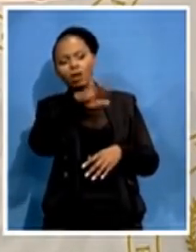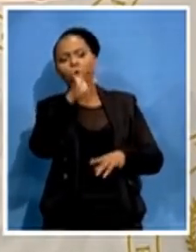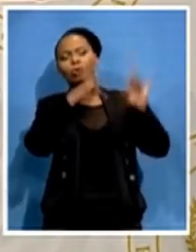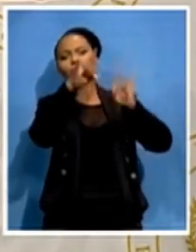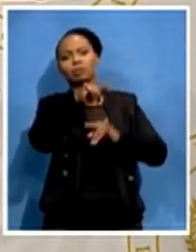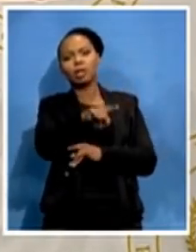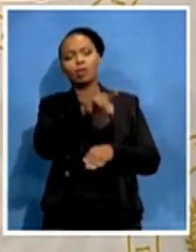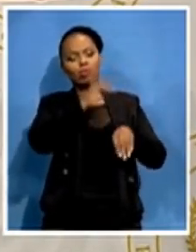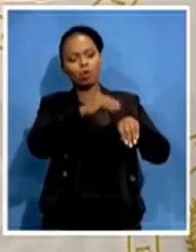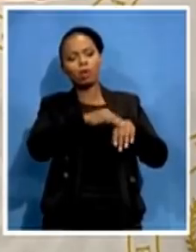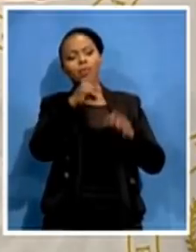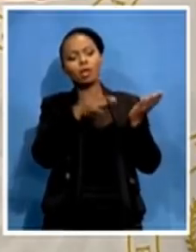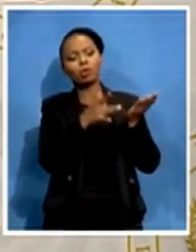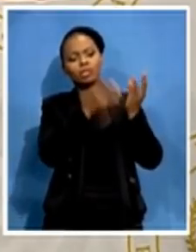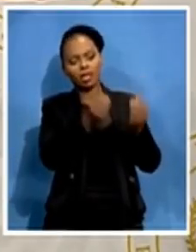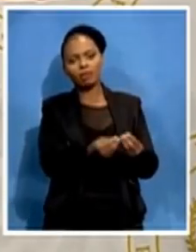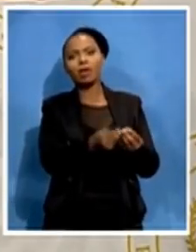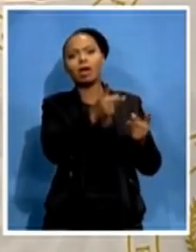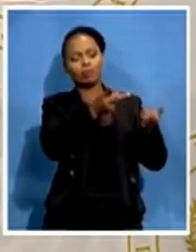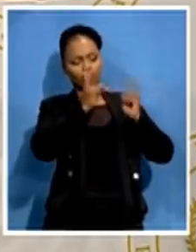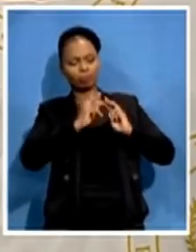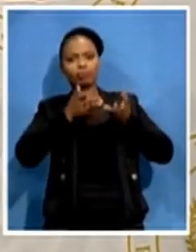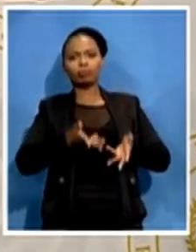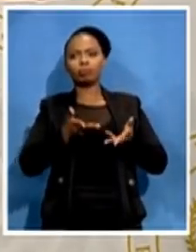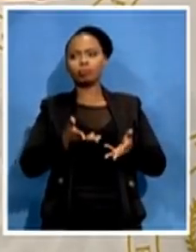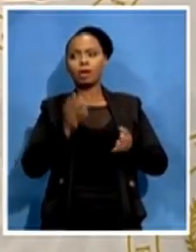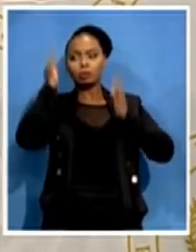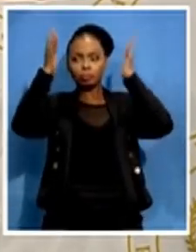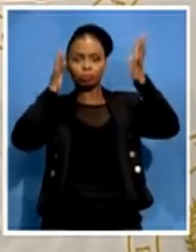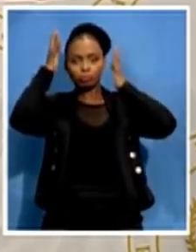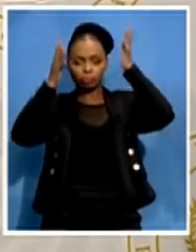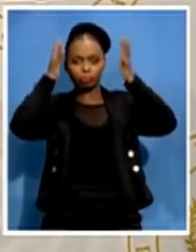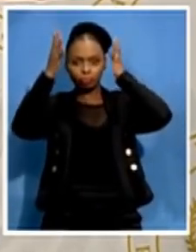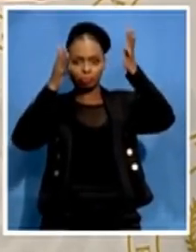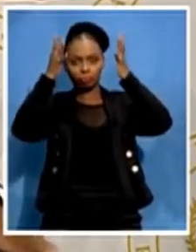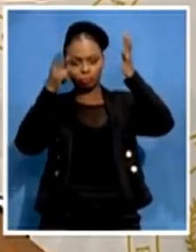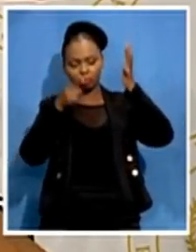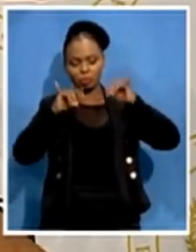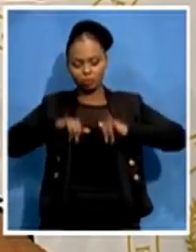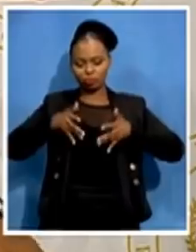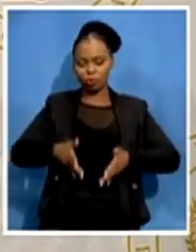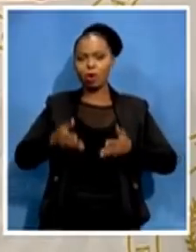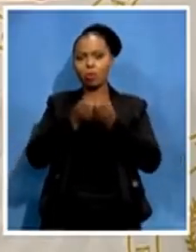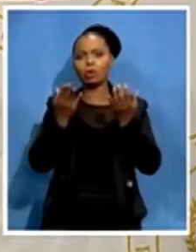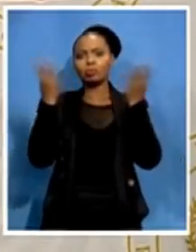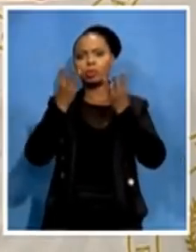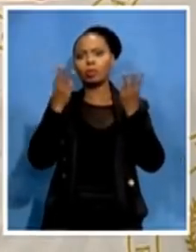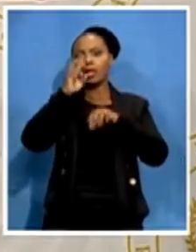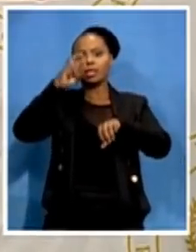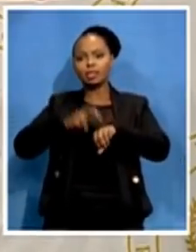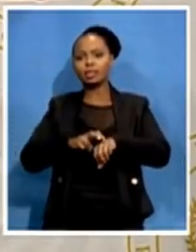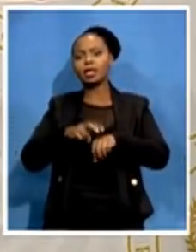we realized that there is still room for a minority of people who still need paper and so on and so on.